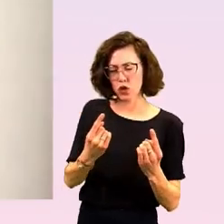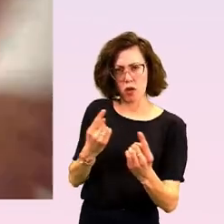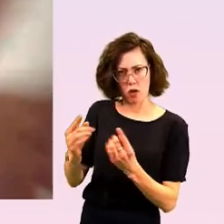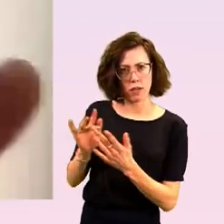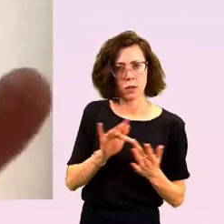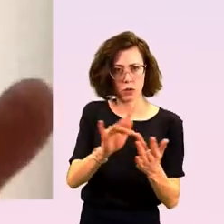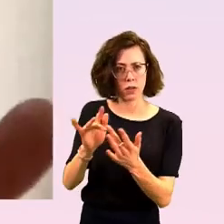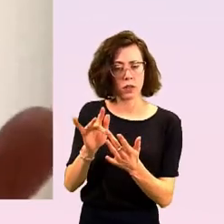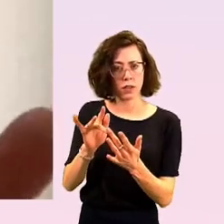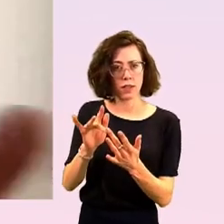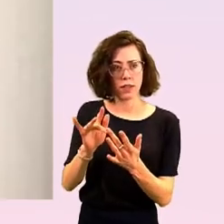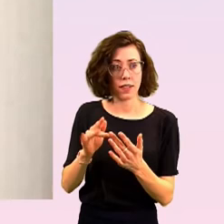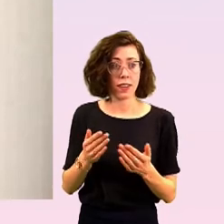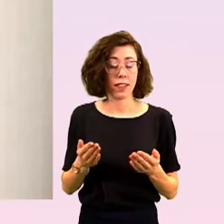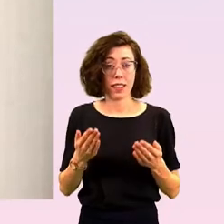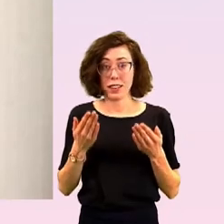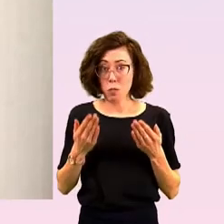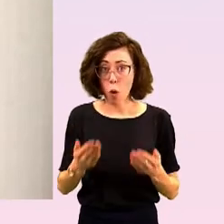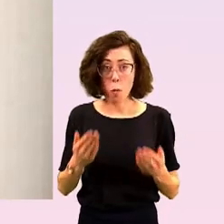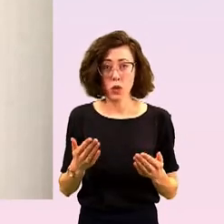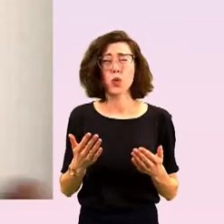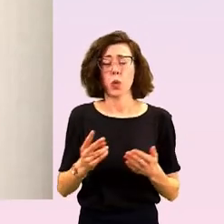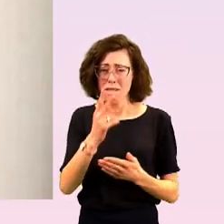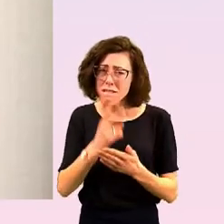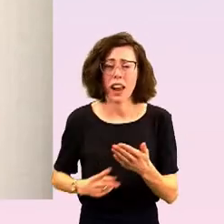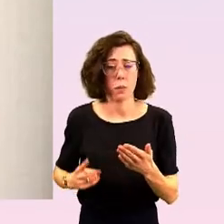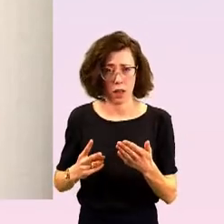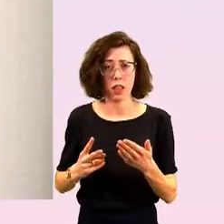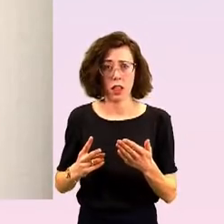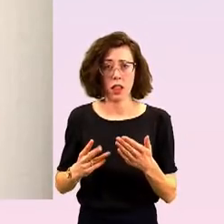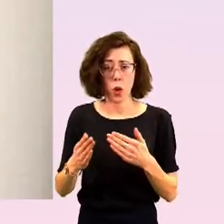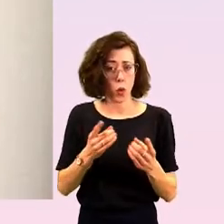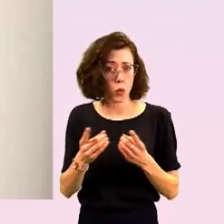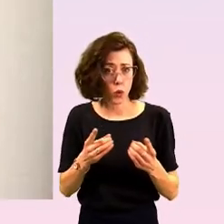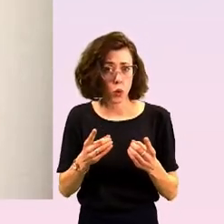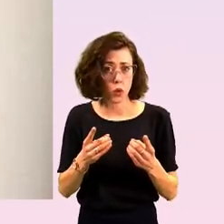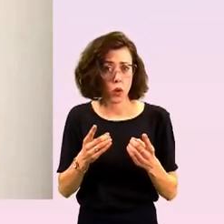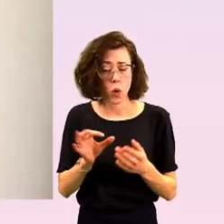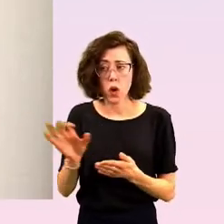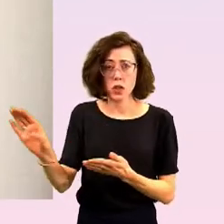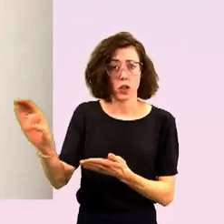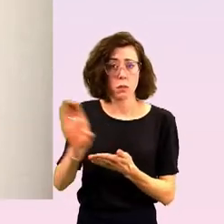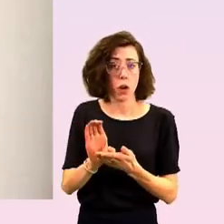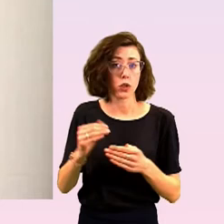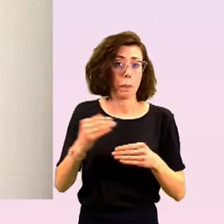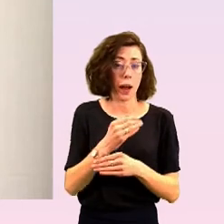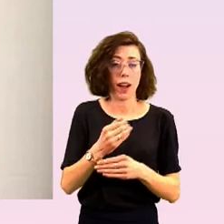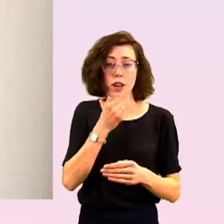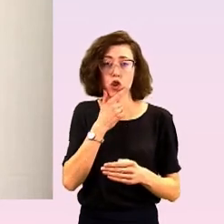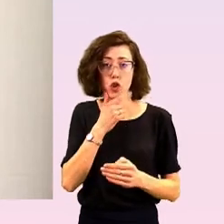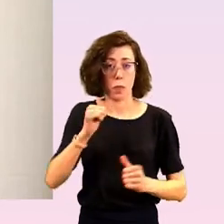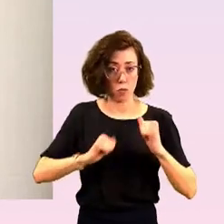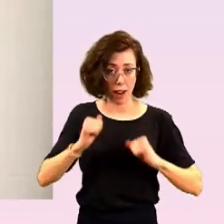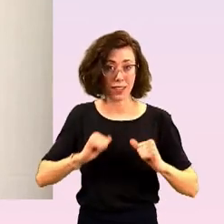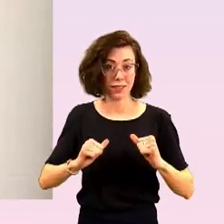to the exercise that we're engaged in at the moment, you know, sponsored by Dublin Pride, because there is no, I'm